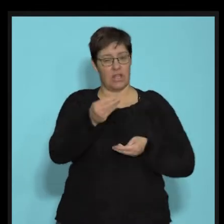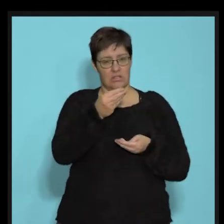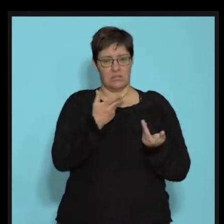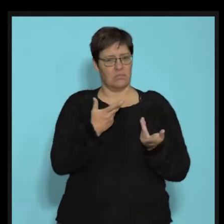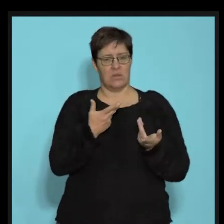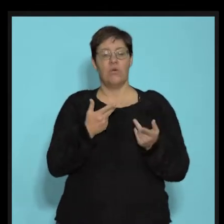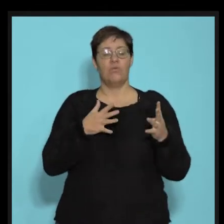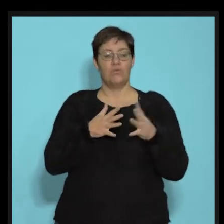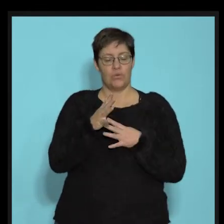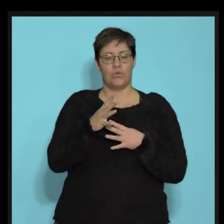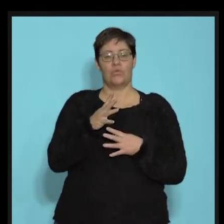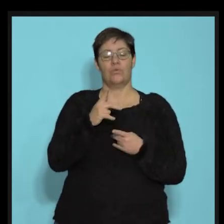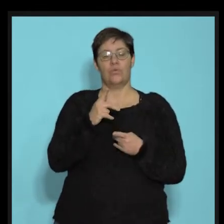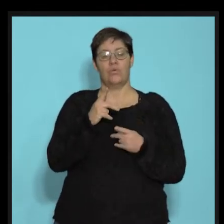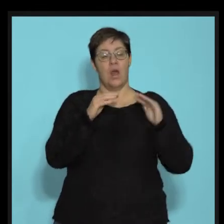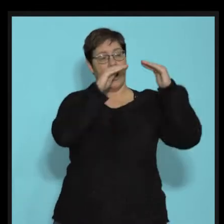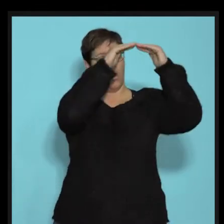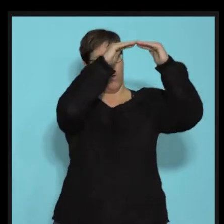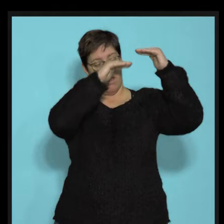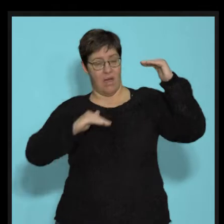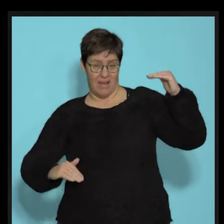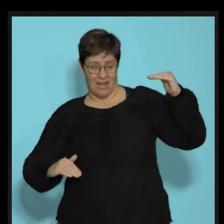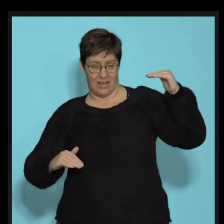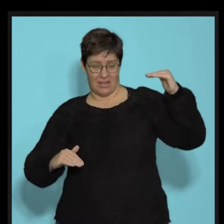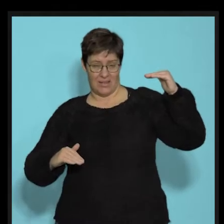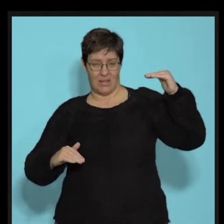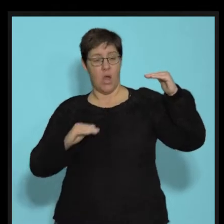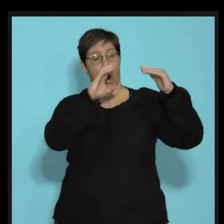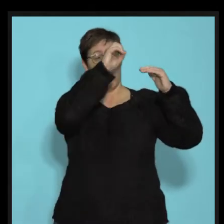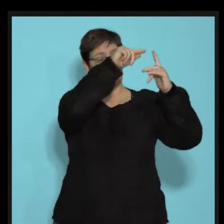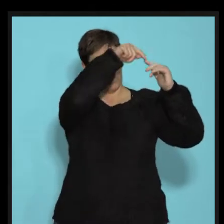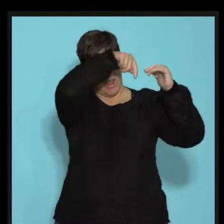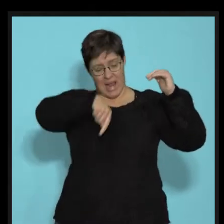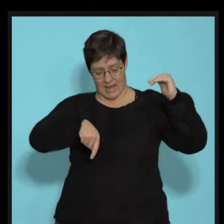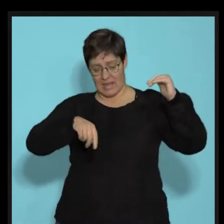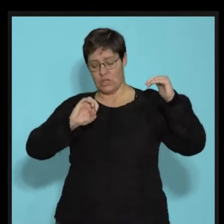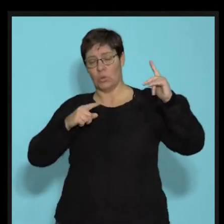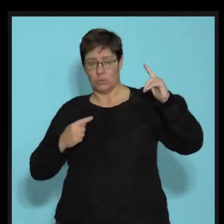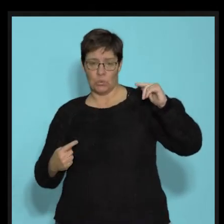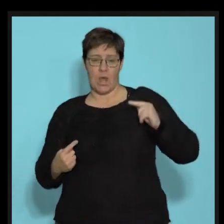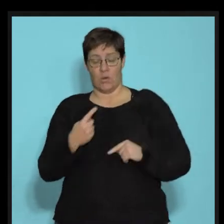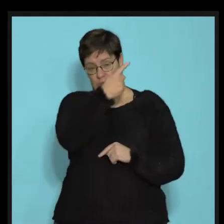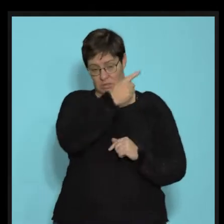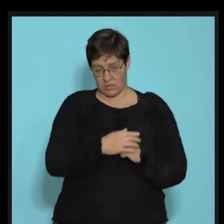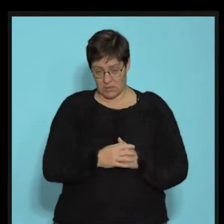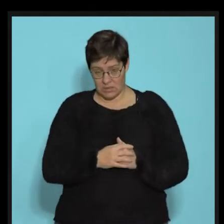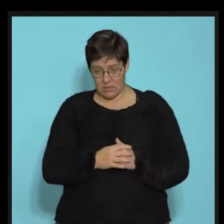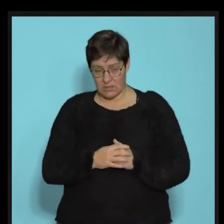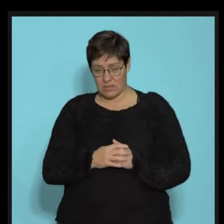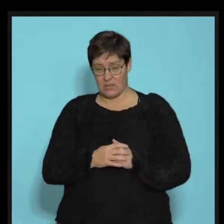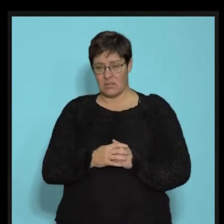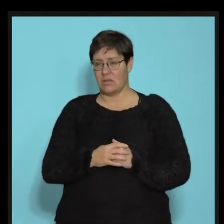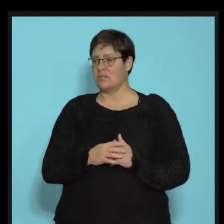by diffusion. Oxygen comes in, carbon dioxide goes out across the cell membrane. It doesn't